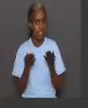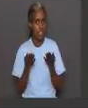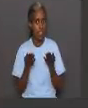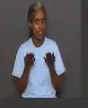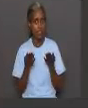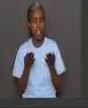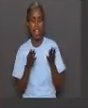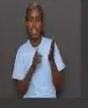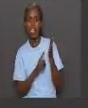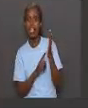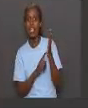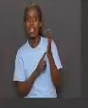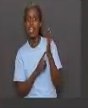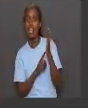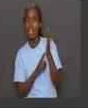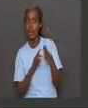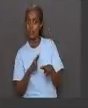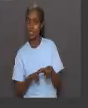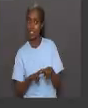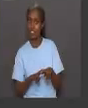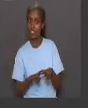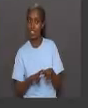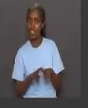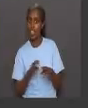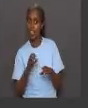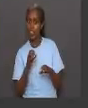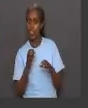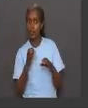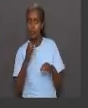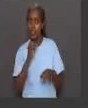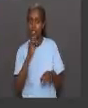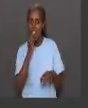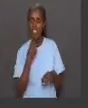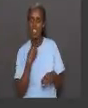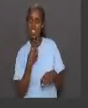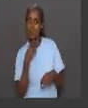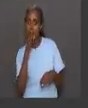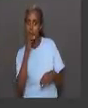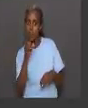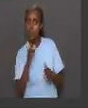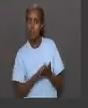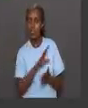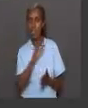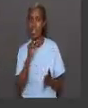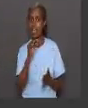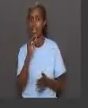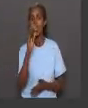a lampshade, a megaphone, or a flower